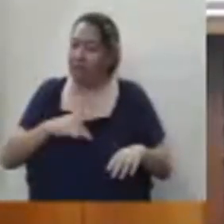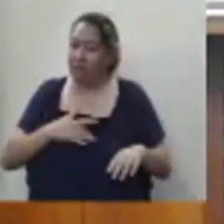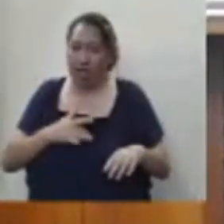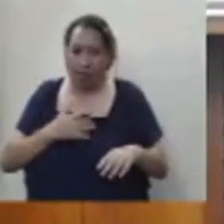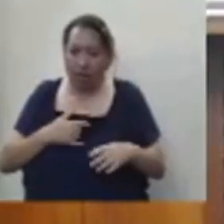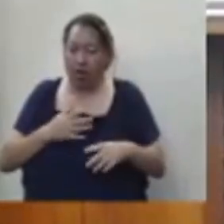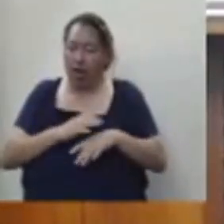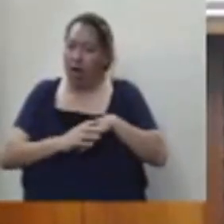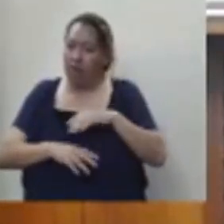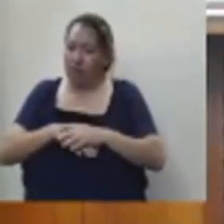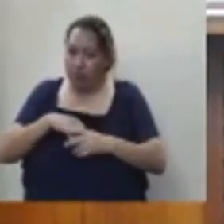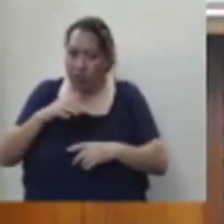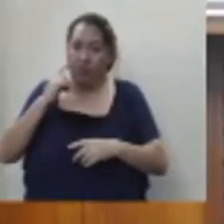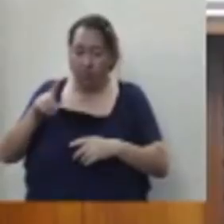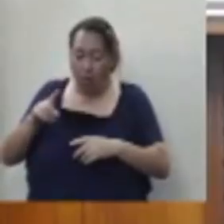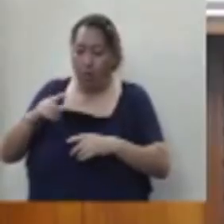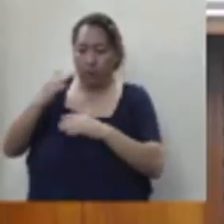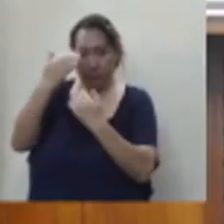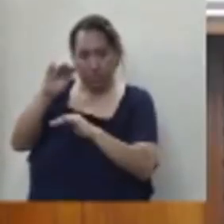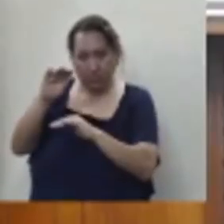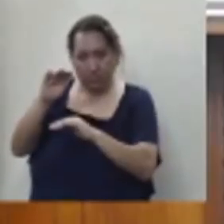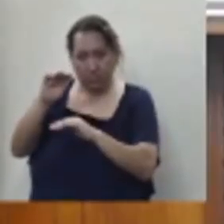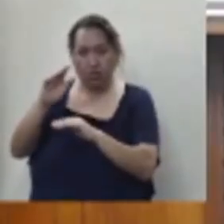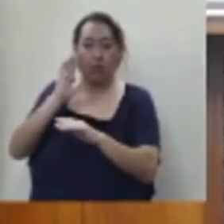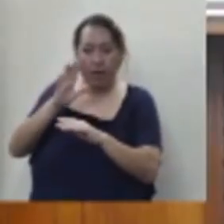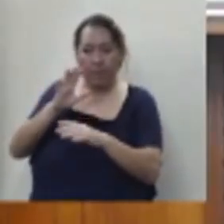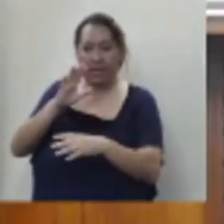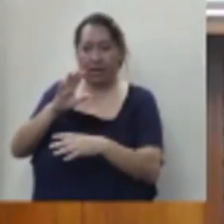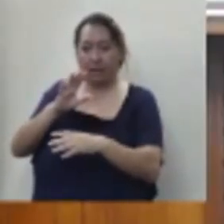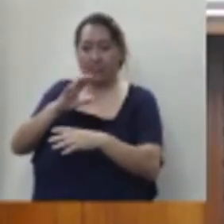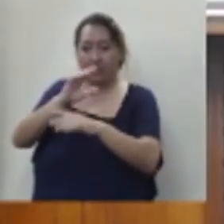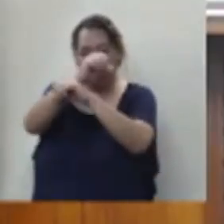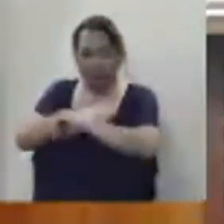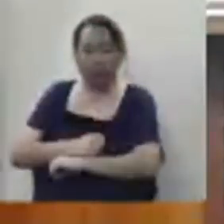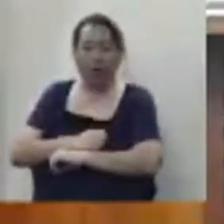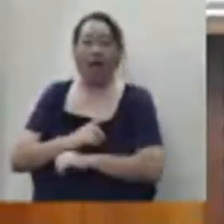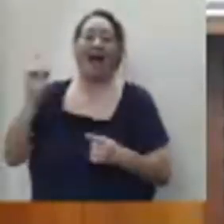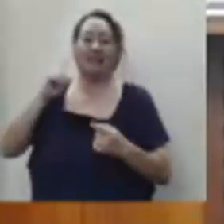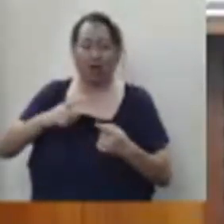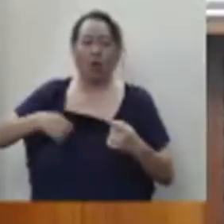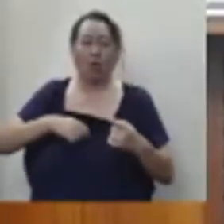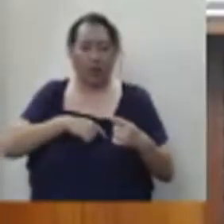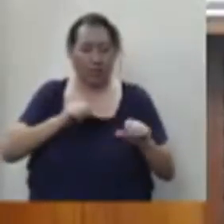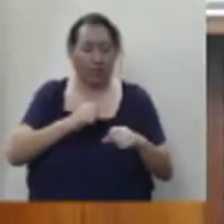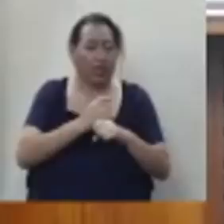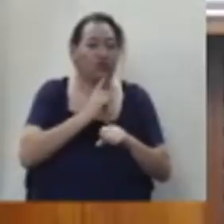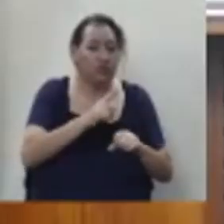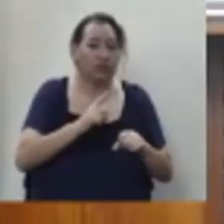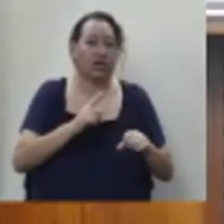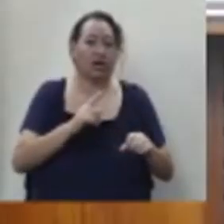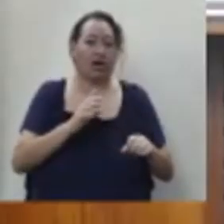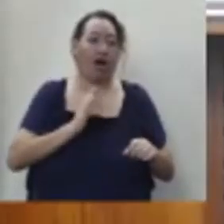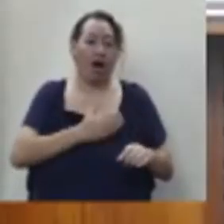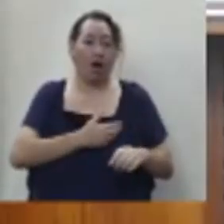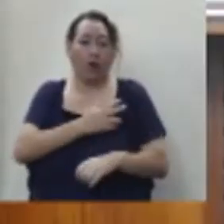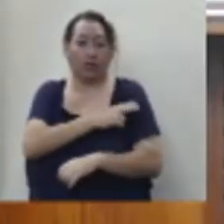restrictions until we know the capacity of our hospital can sustain our healthcare needs and we are able